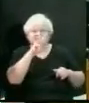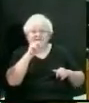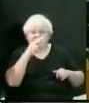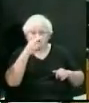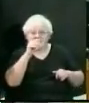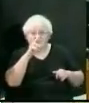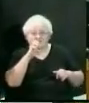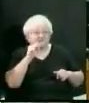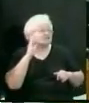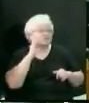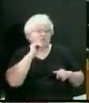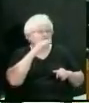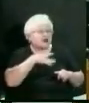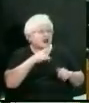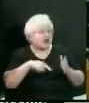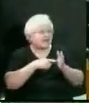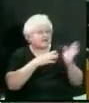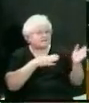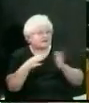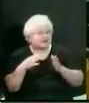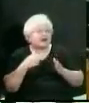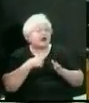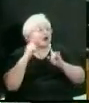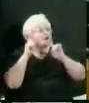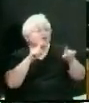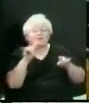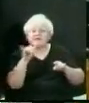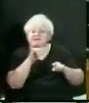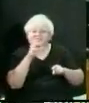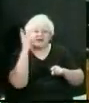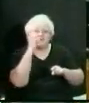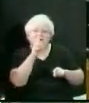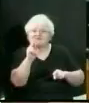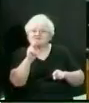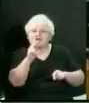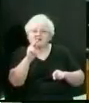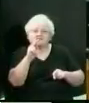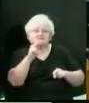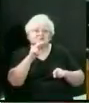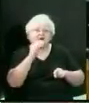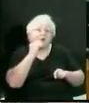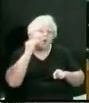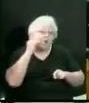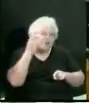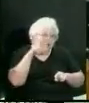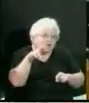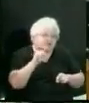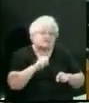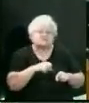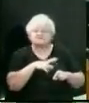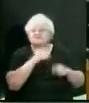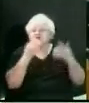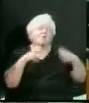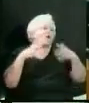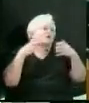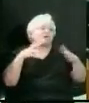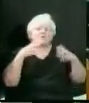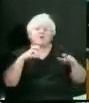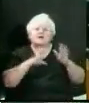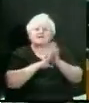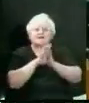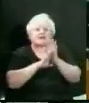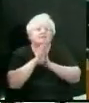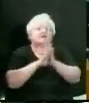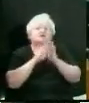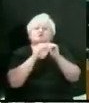plan. And I go out there and I go to the same West Knox, Council of West Knox homeowners, and they tell us how we don't want this development because it makes